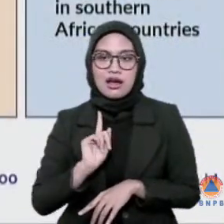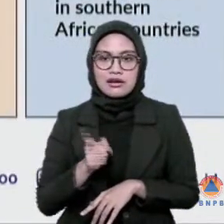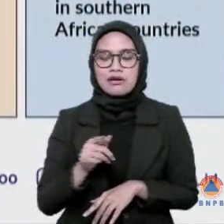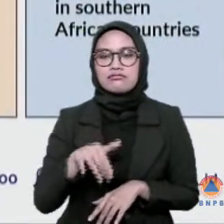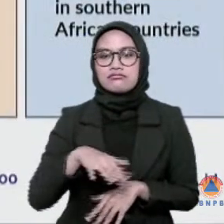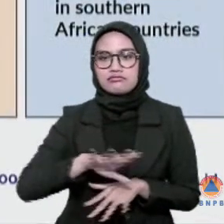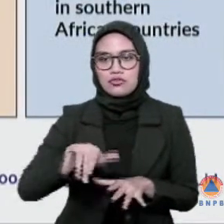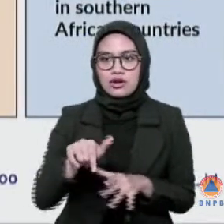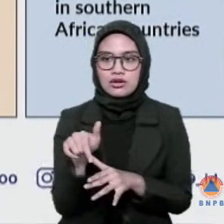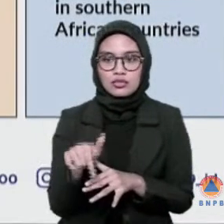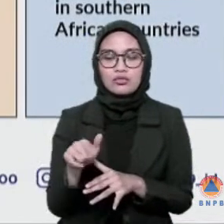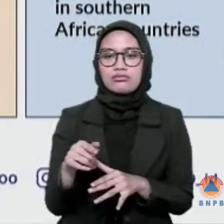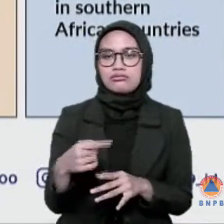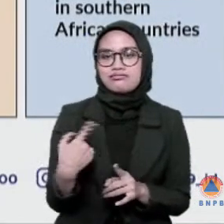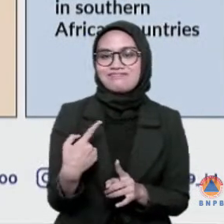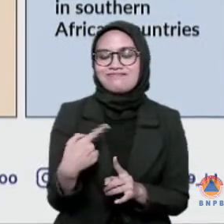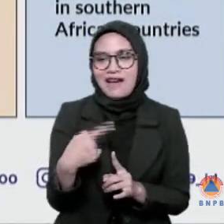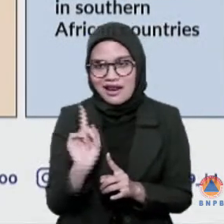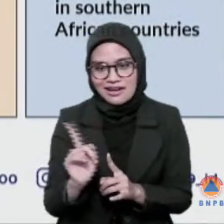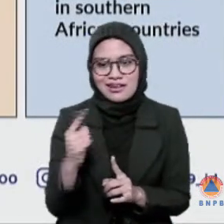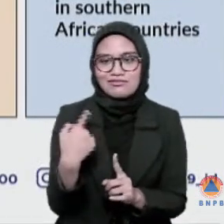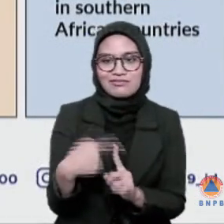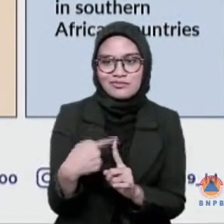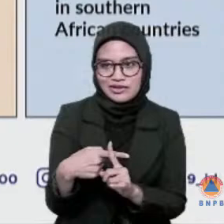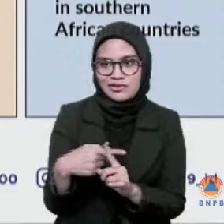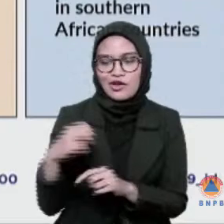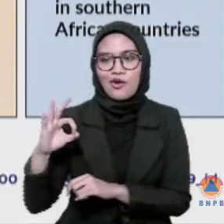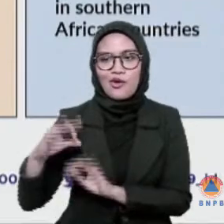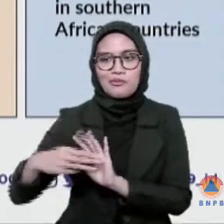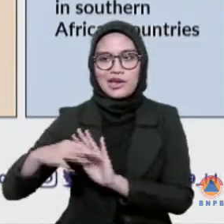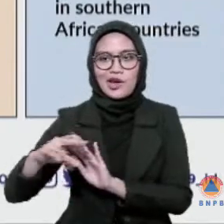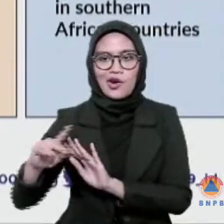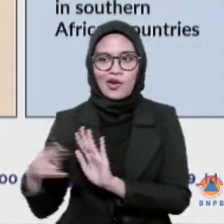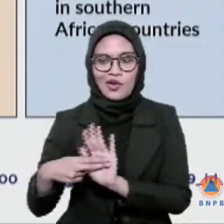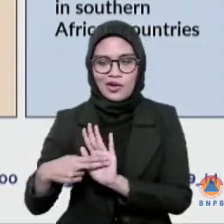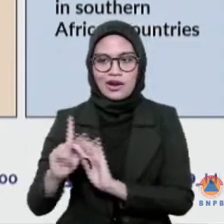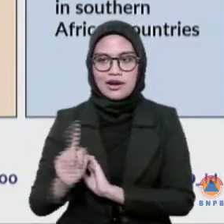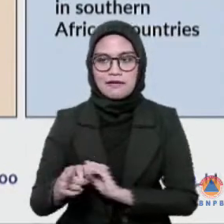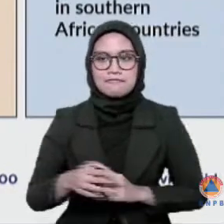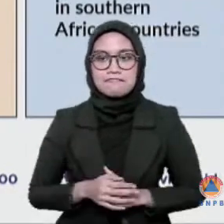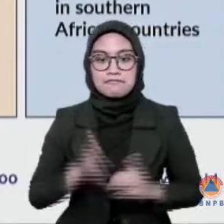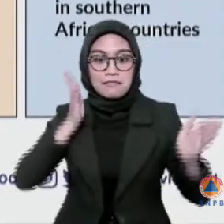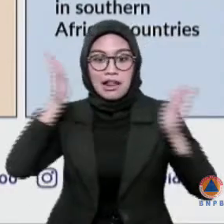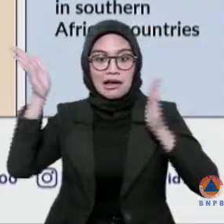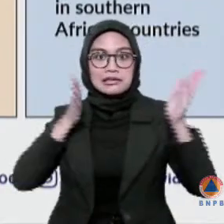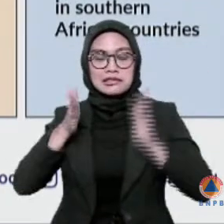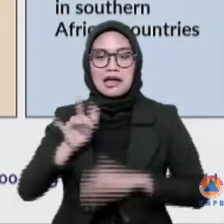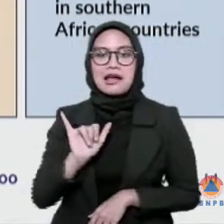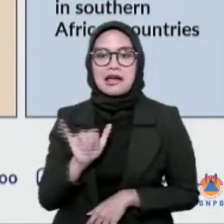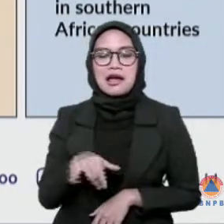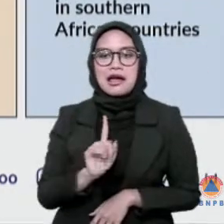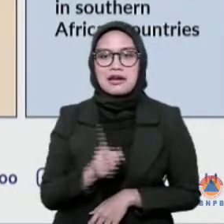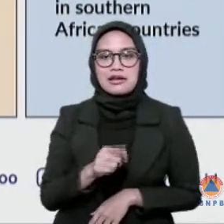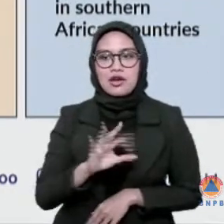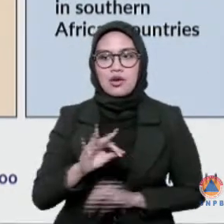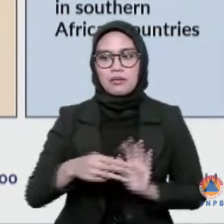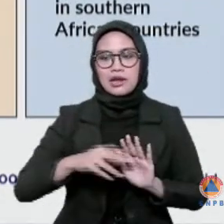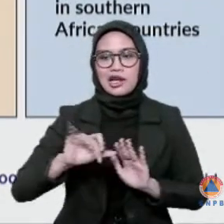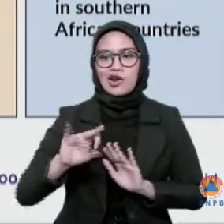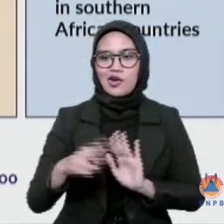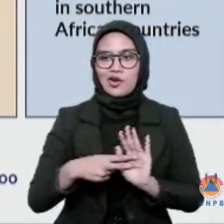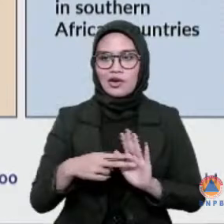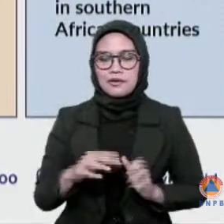and Malaysia, which are neighboring countries to Indonesia, have also confirmed the presence of